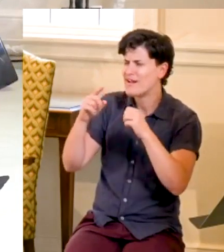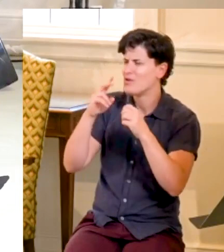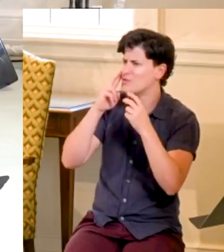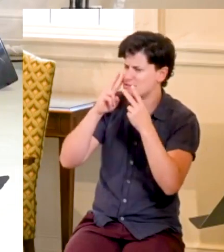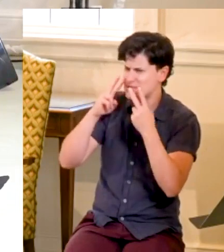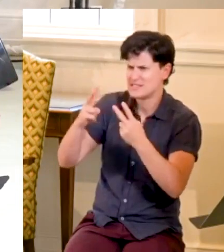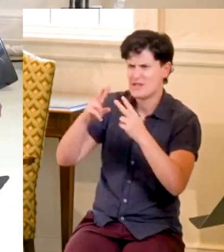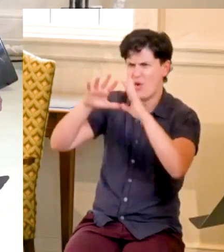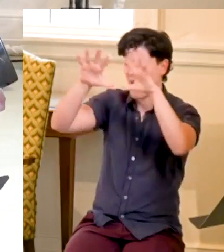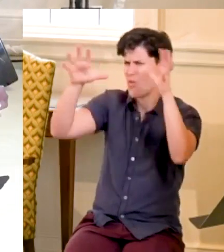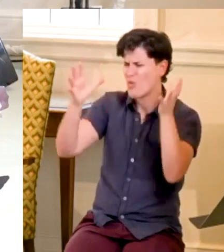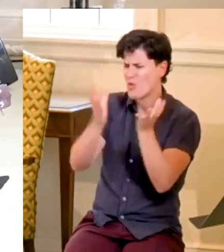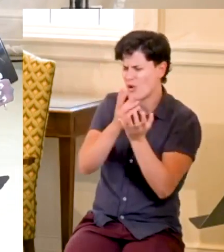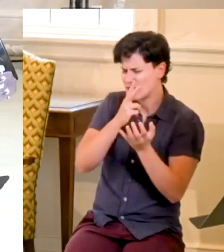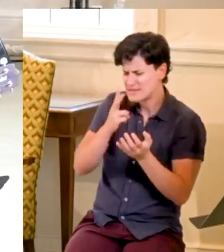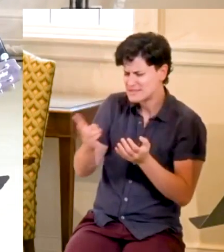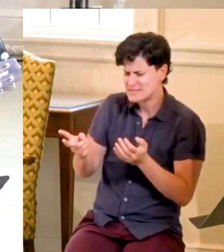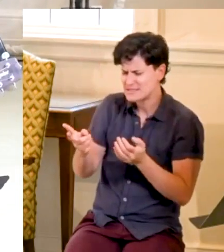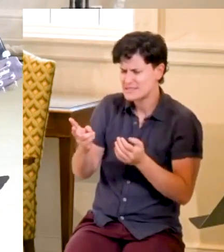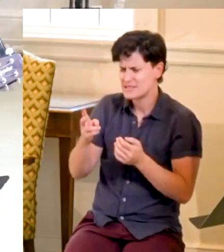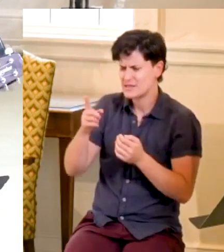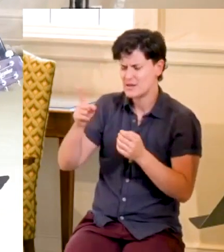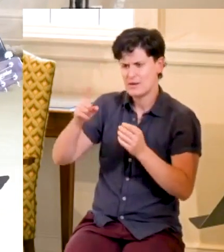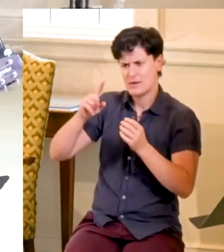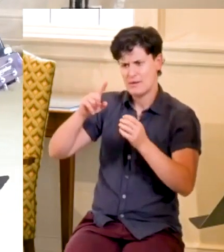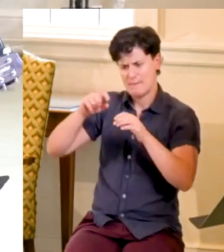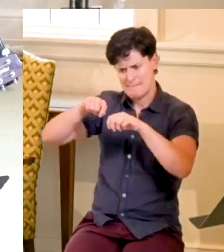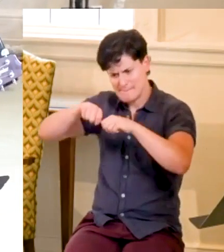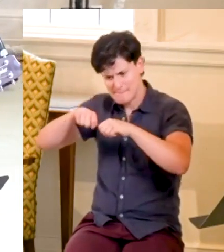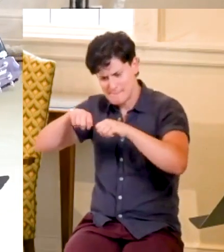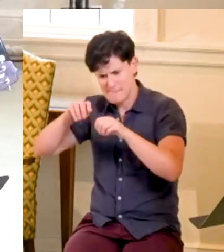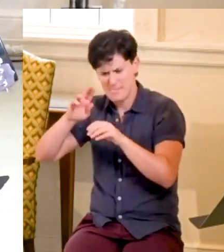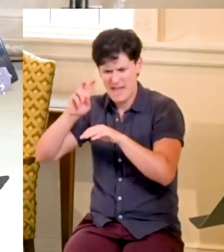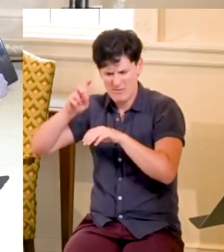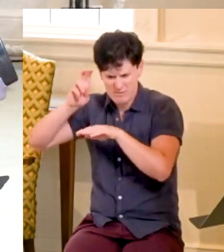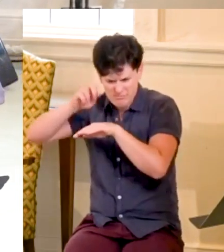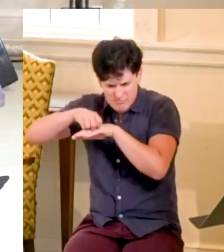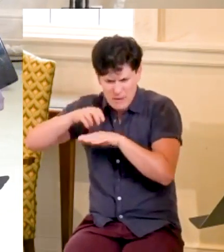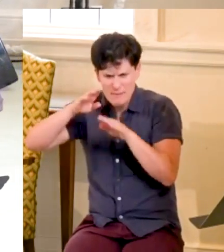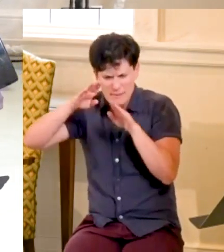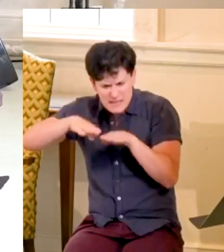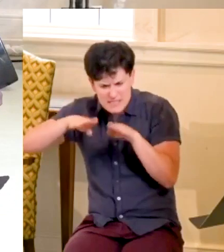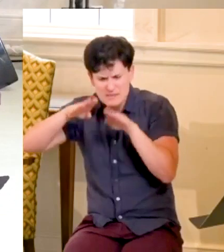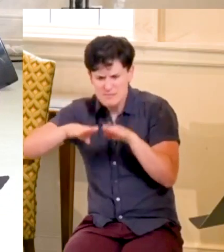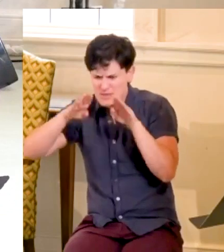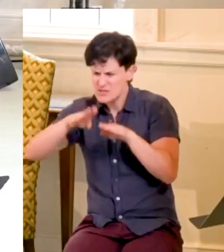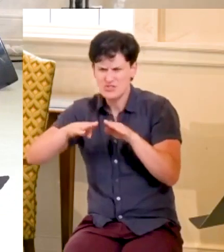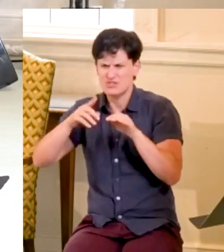see, beaten into submission in the name of the free.